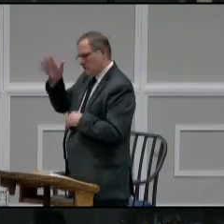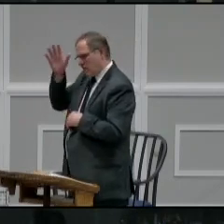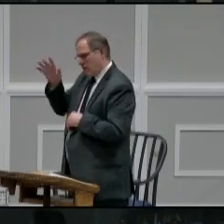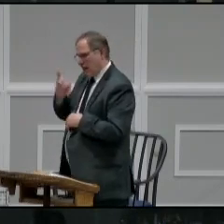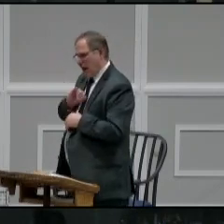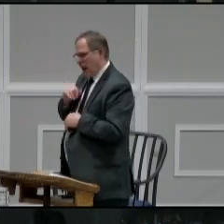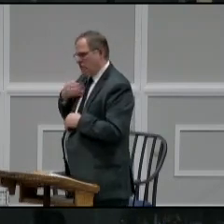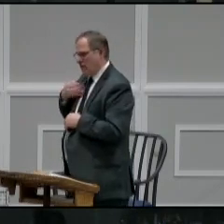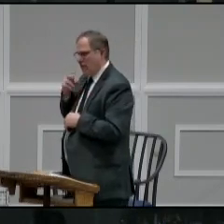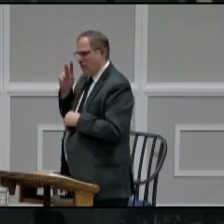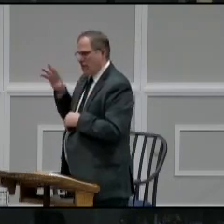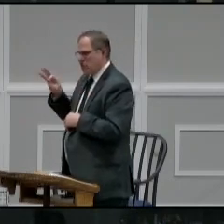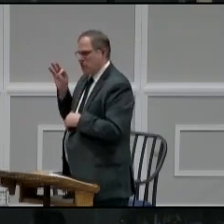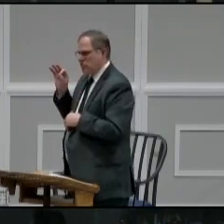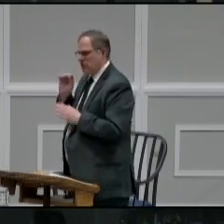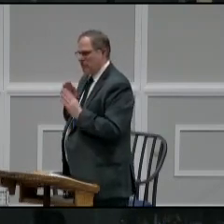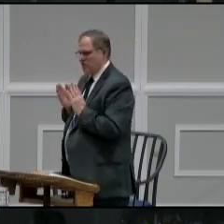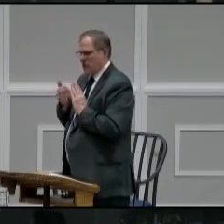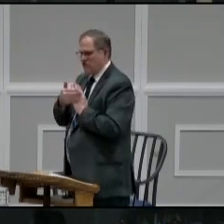I'd rather have this affair.